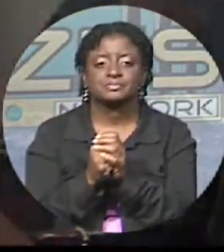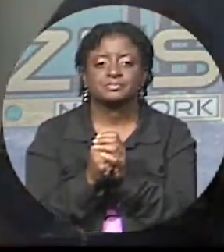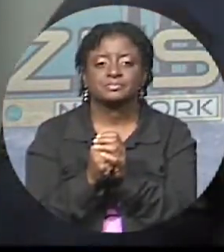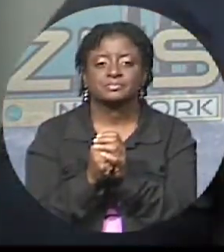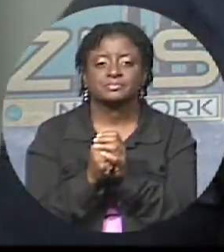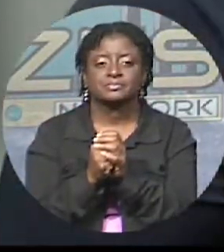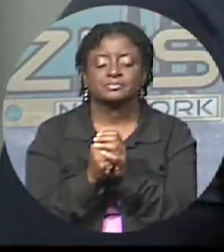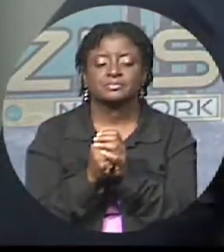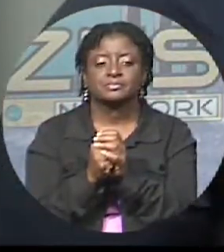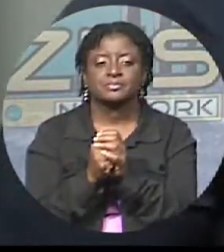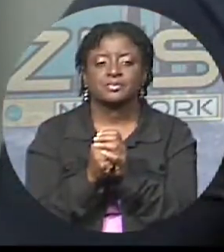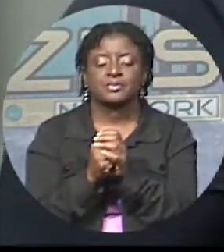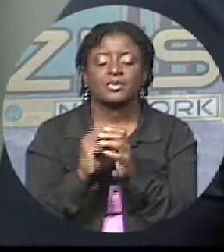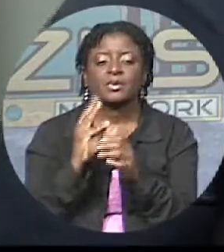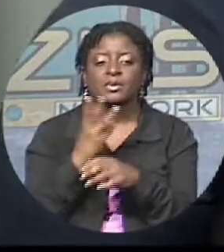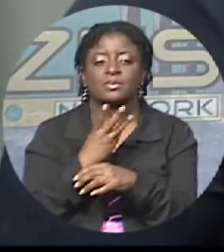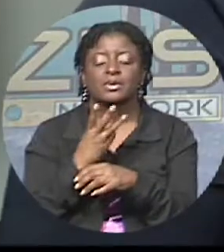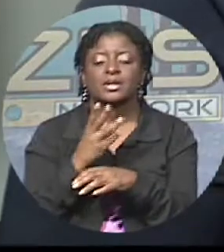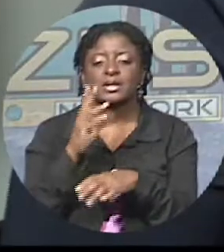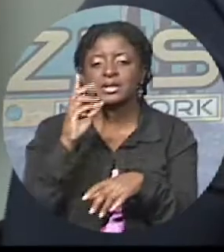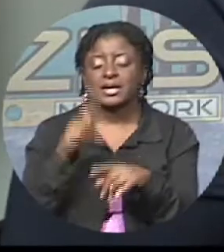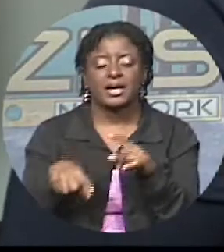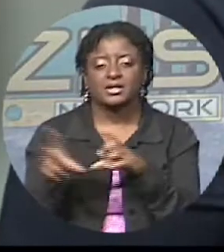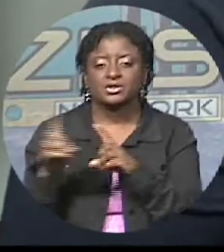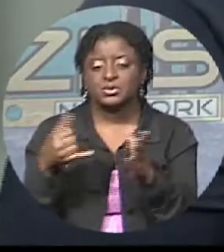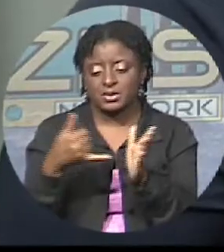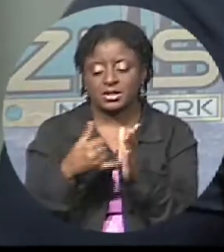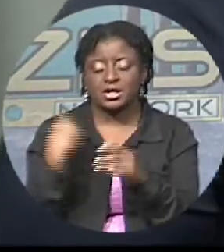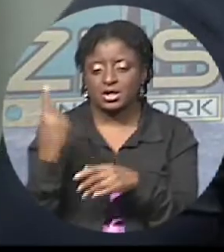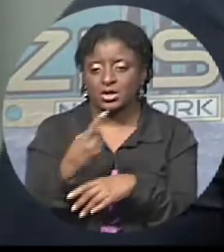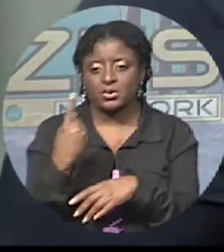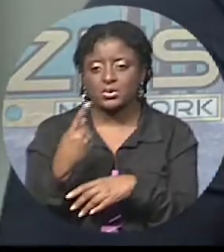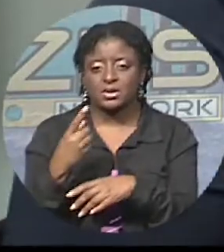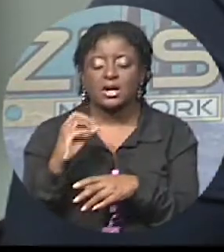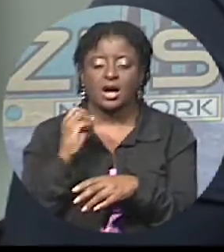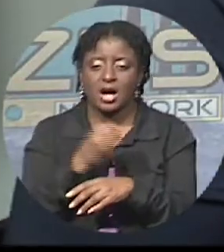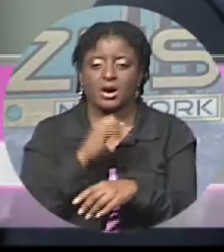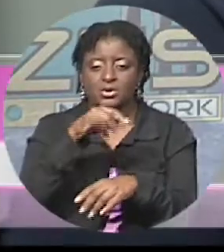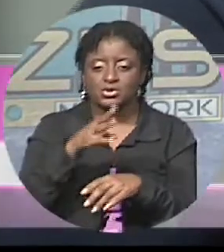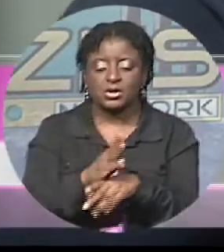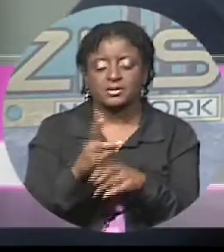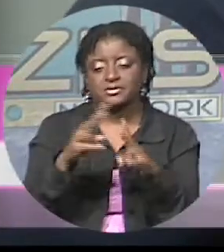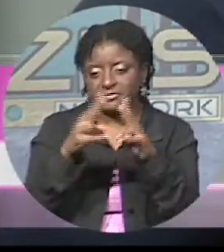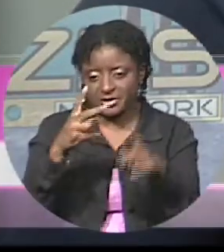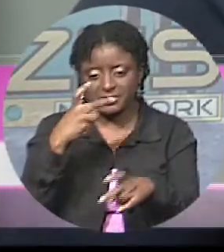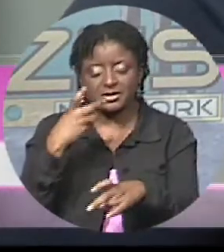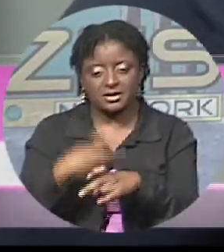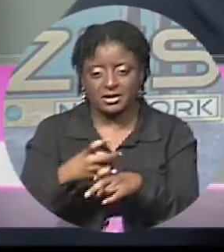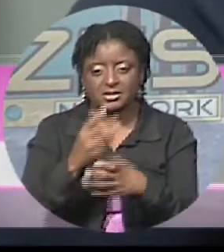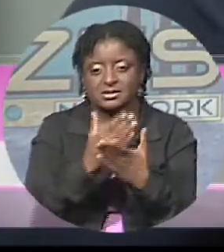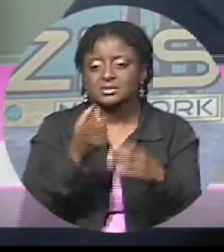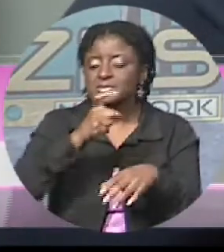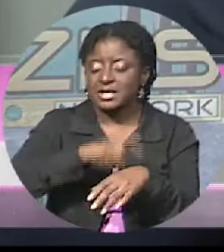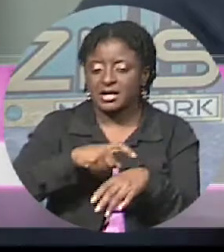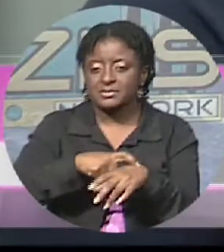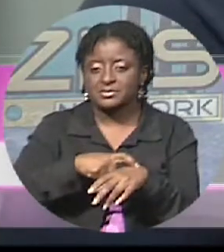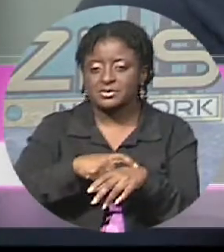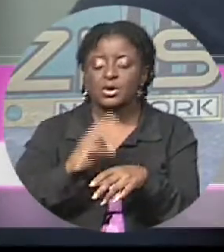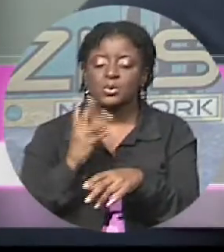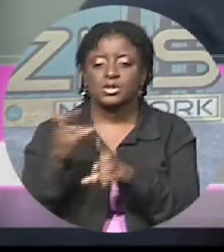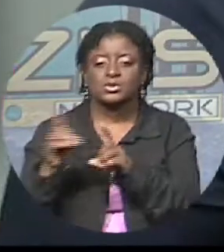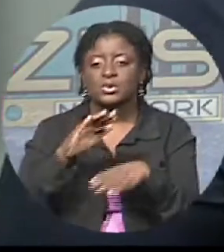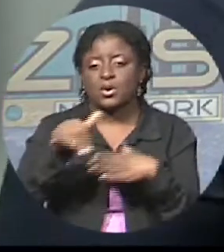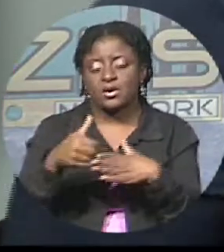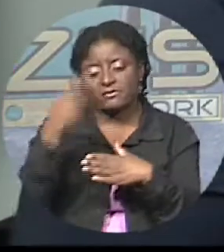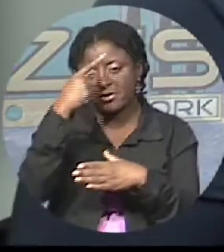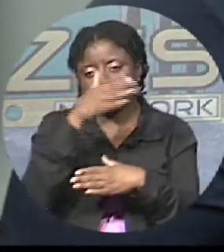Never do it alone. Our job in news is very difficult at times. Sometimes we come under attack, but at the end of the day, we do it all for the